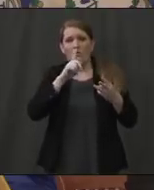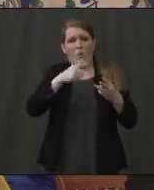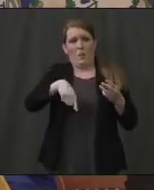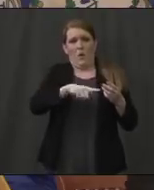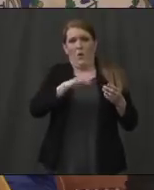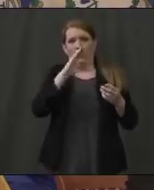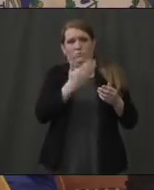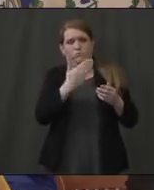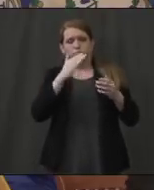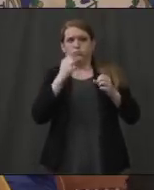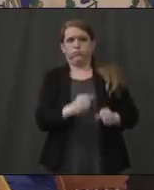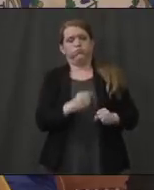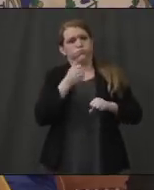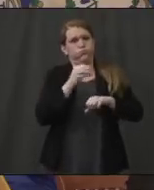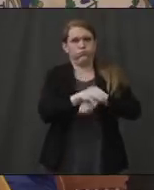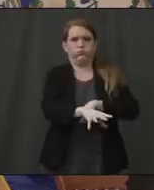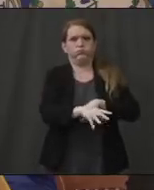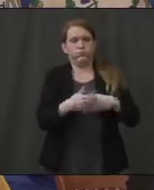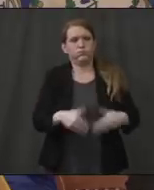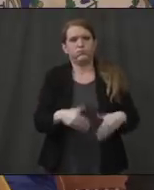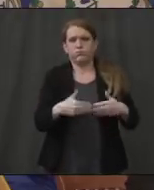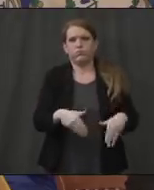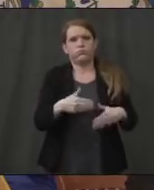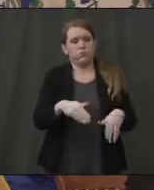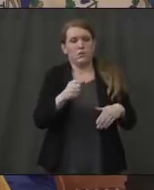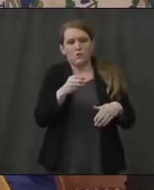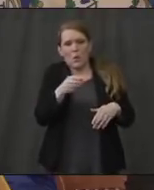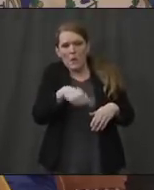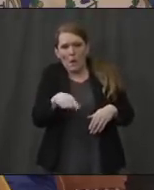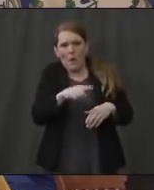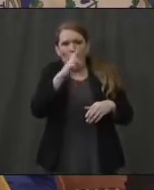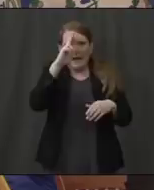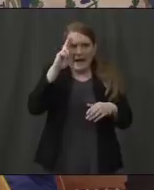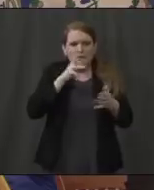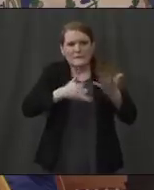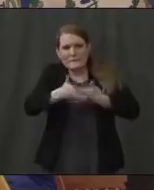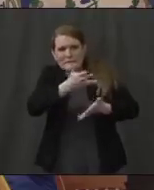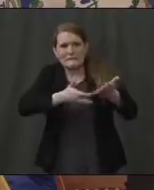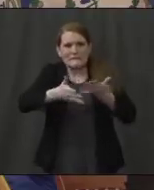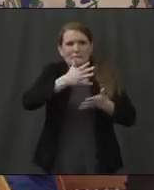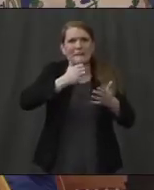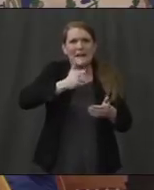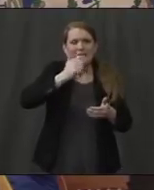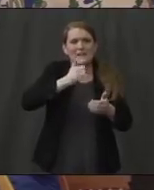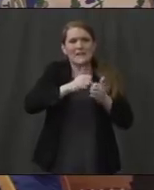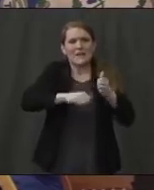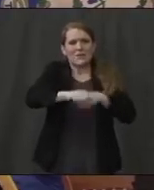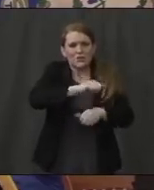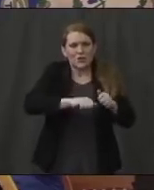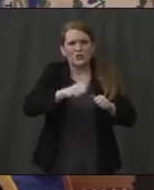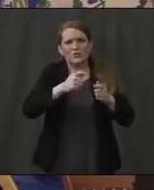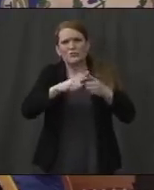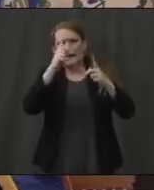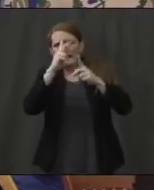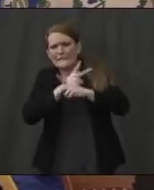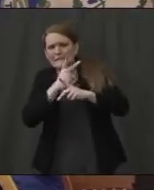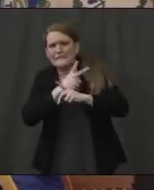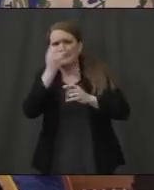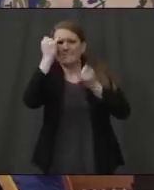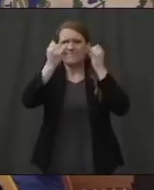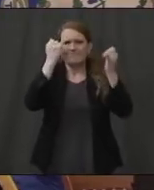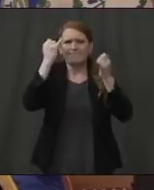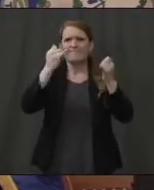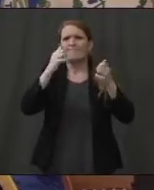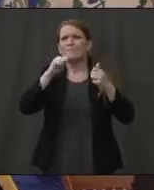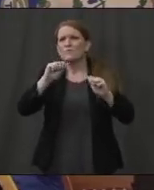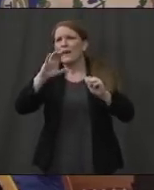population. And they talk to each other every day, and they're talking about how to stand up other resources to